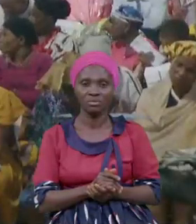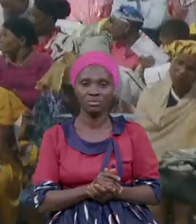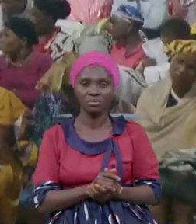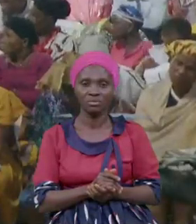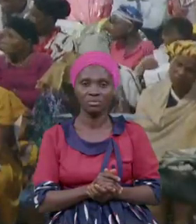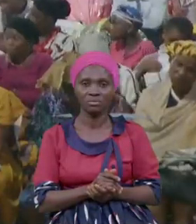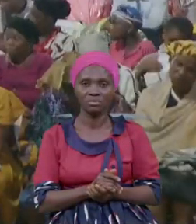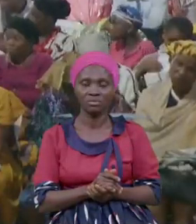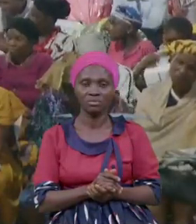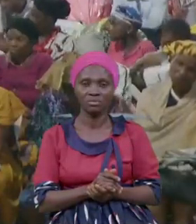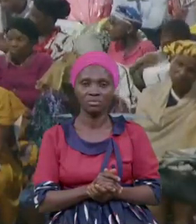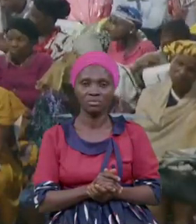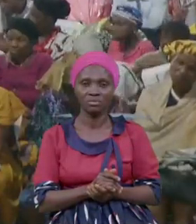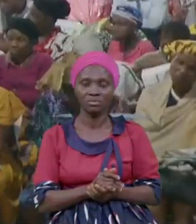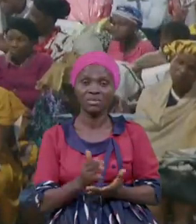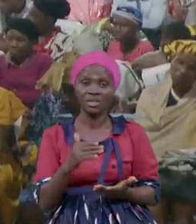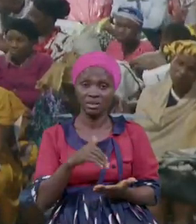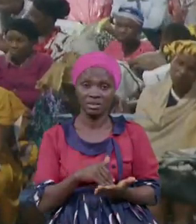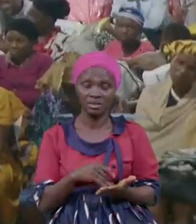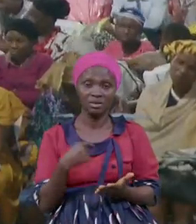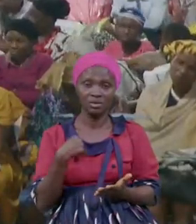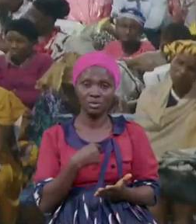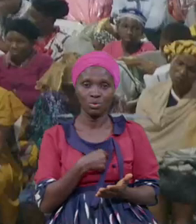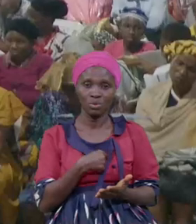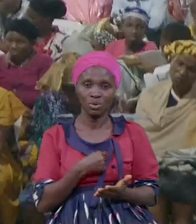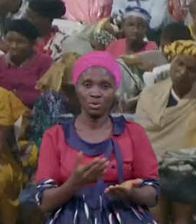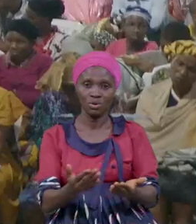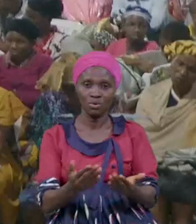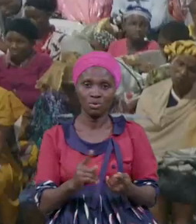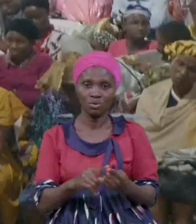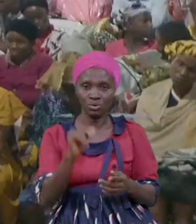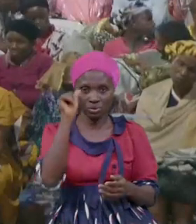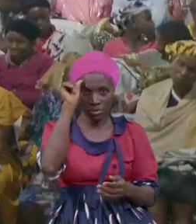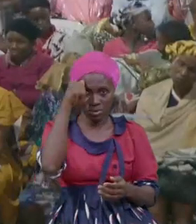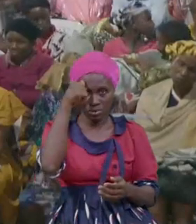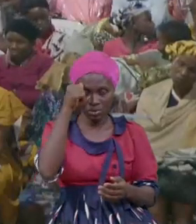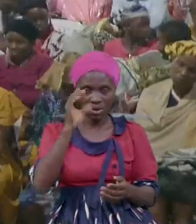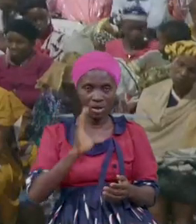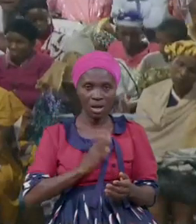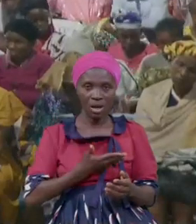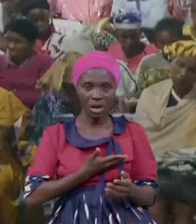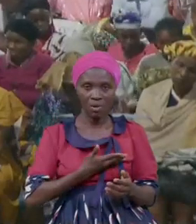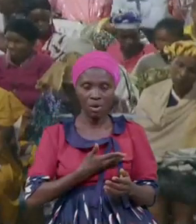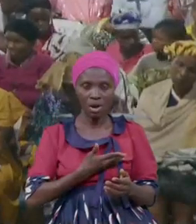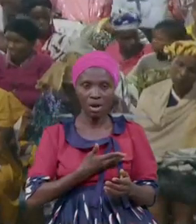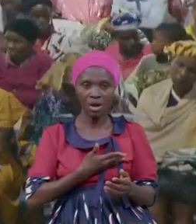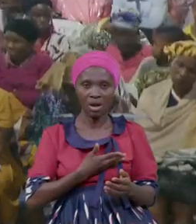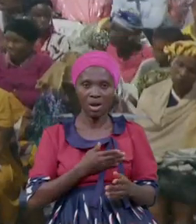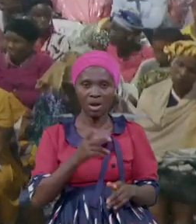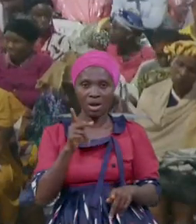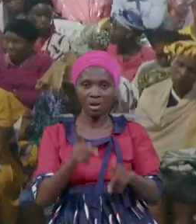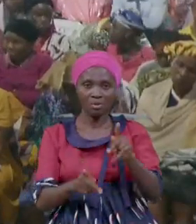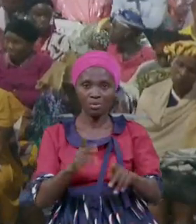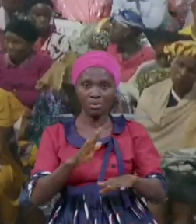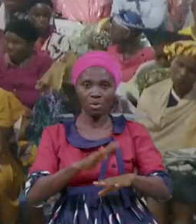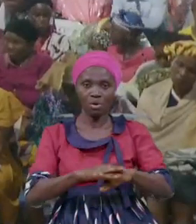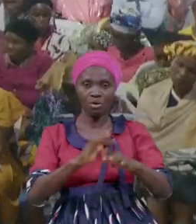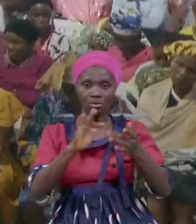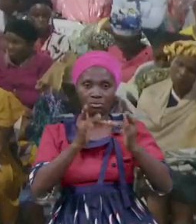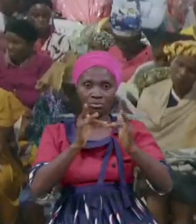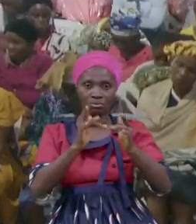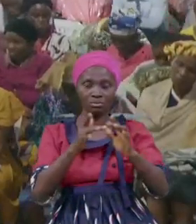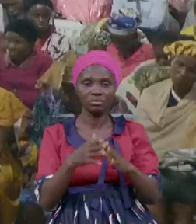Once again, we want to remind our online audience that if you give your